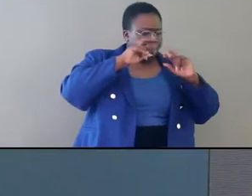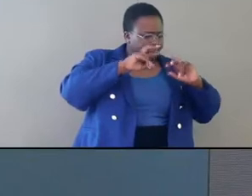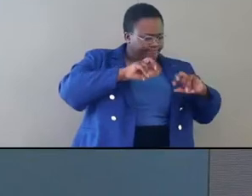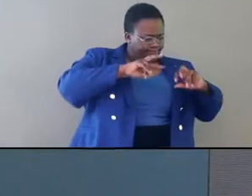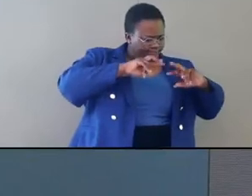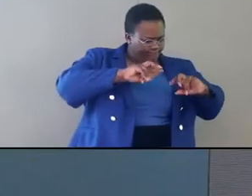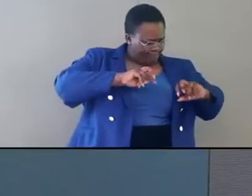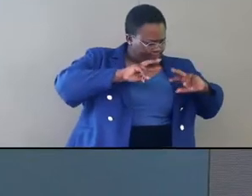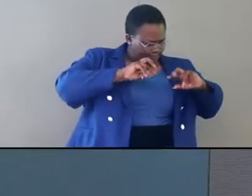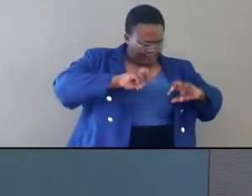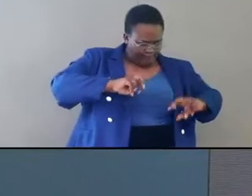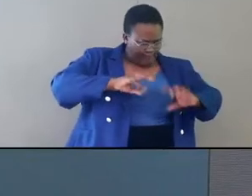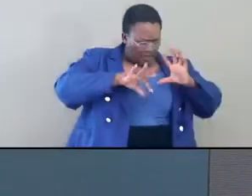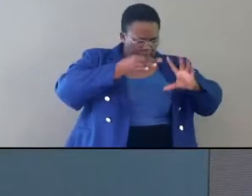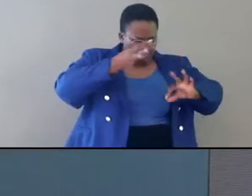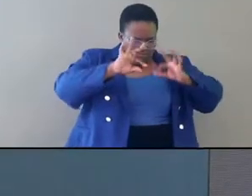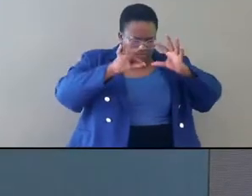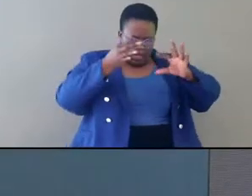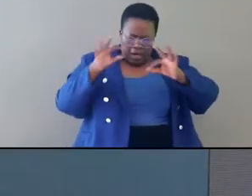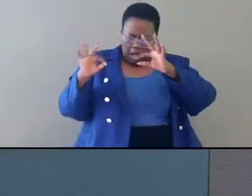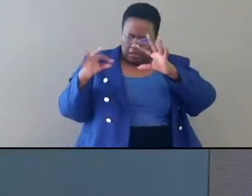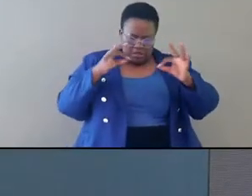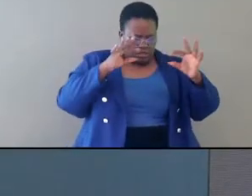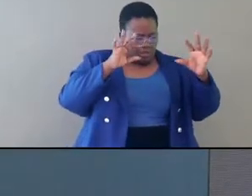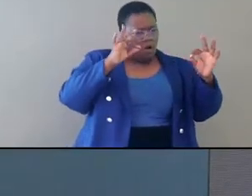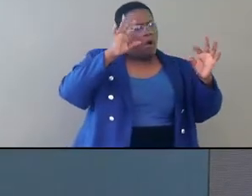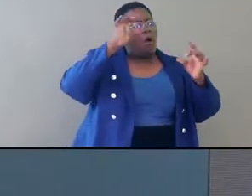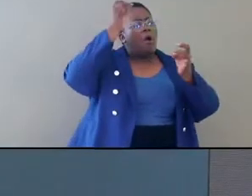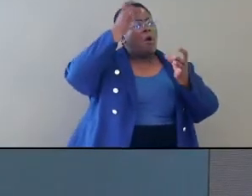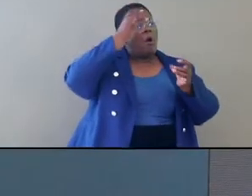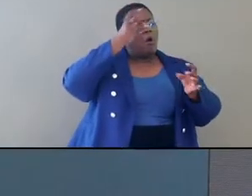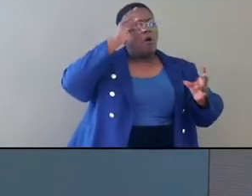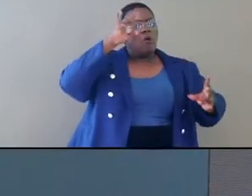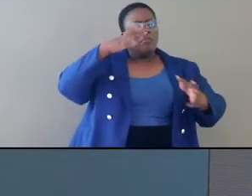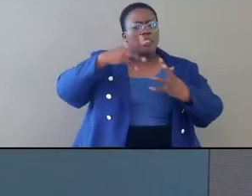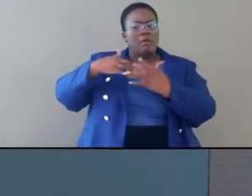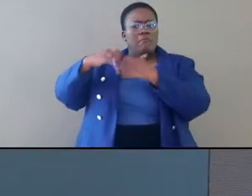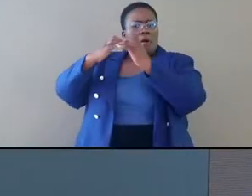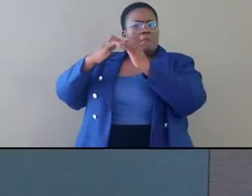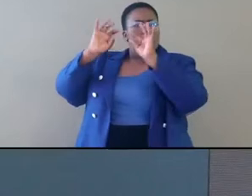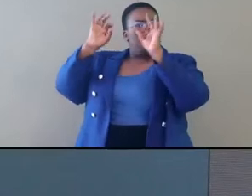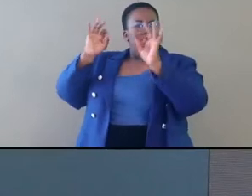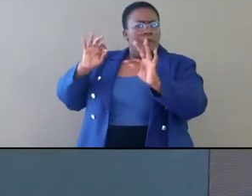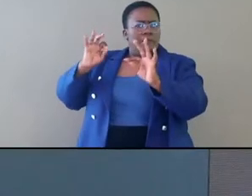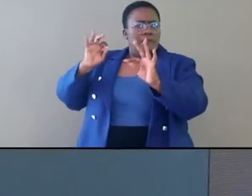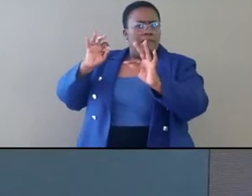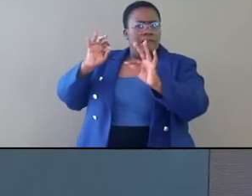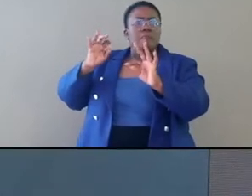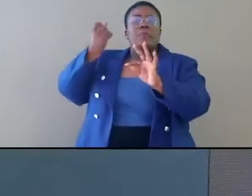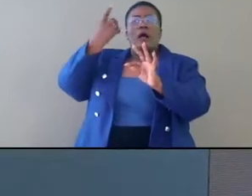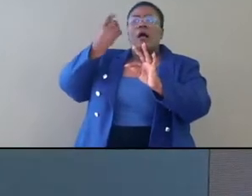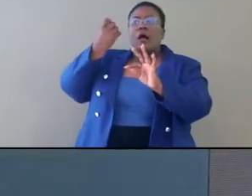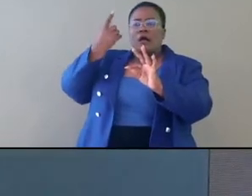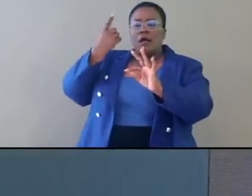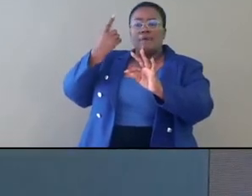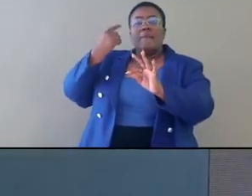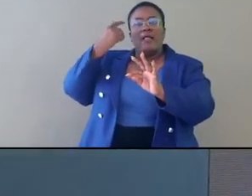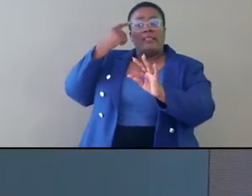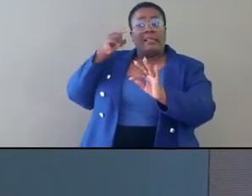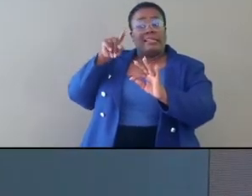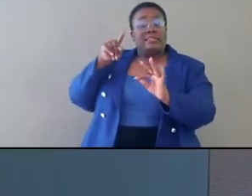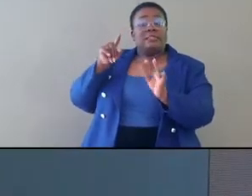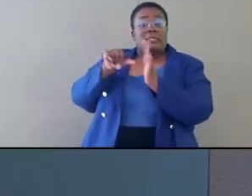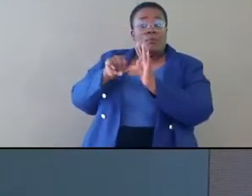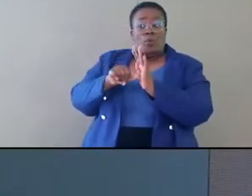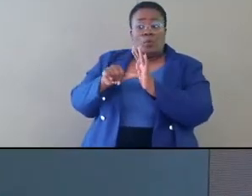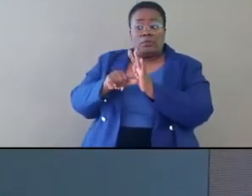an analysis of what the data is telling you I think this is very useful and very important figures and facts